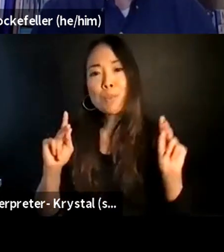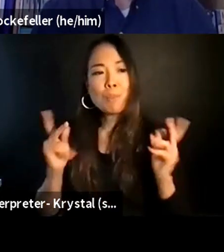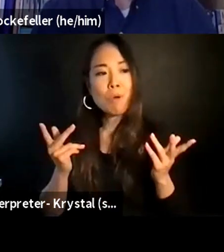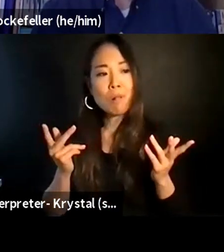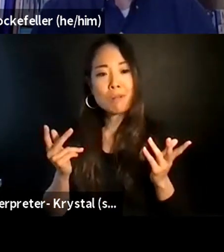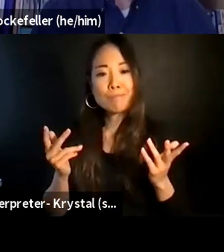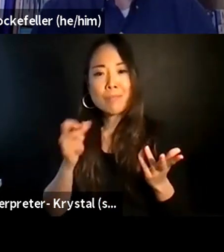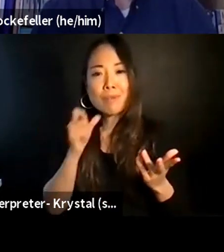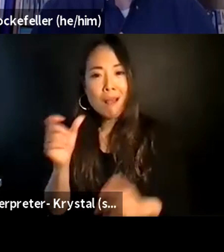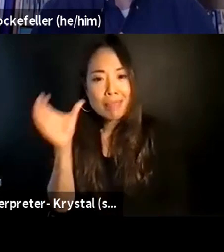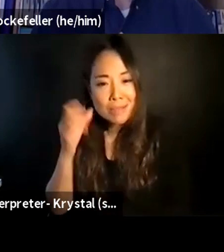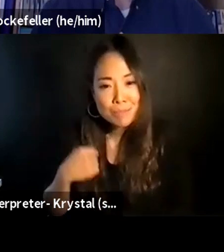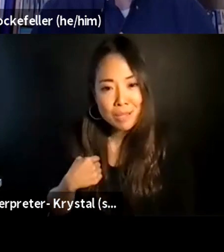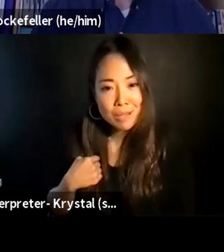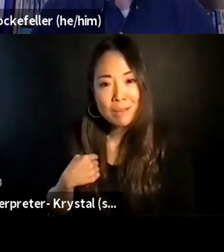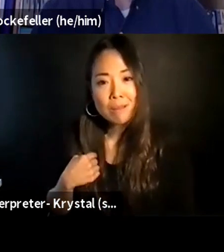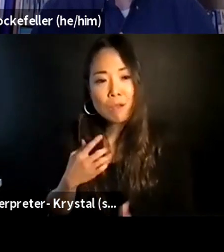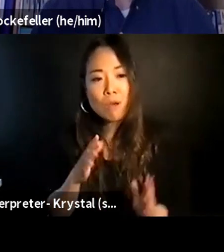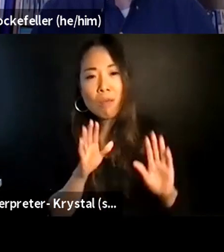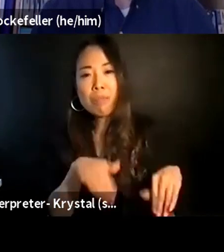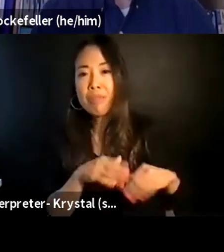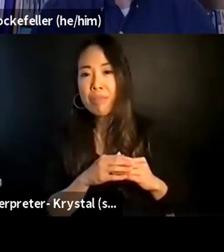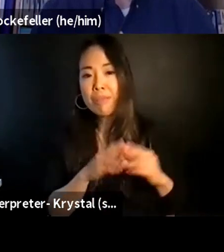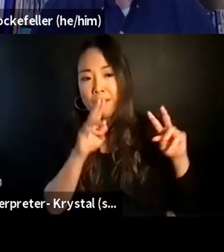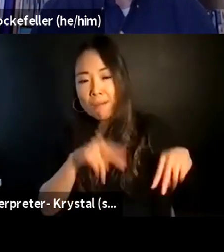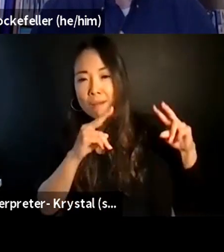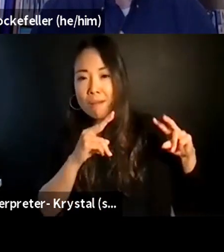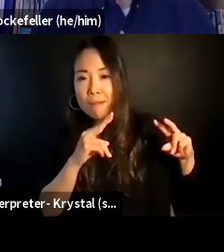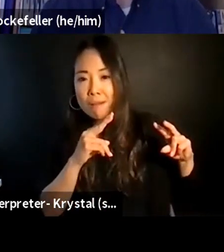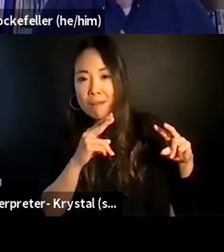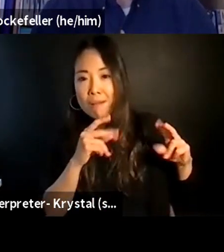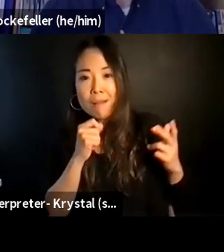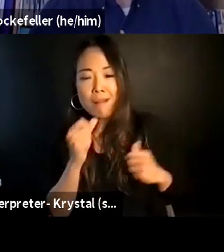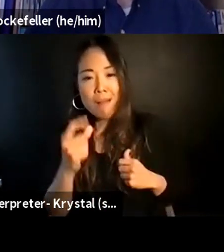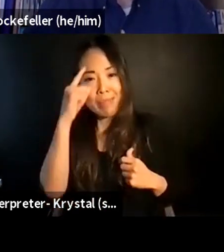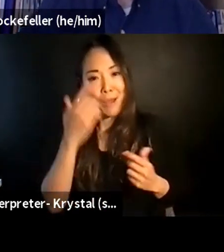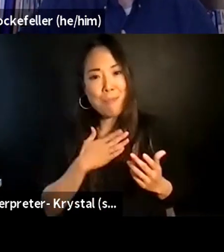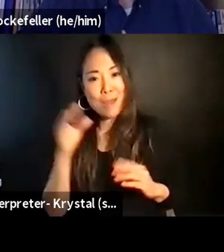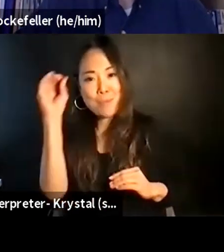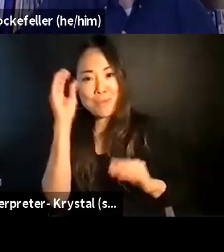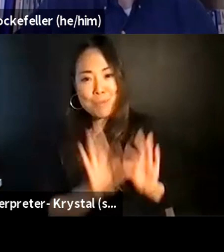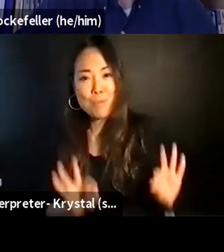your value as a human being is discounted. So that's all I have.